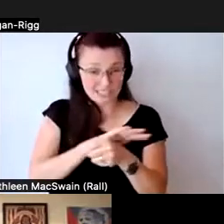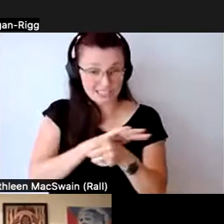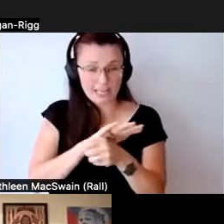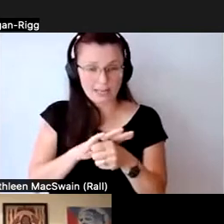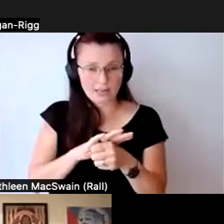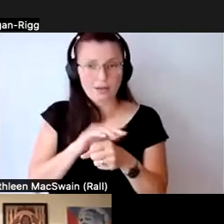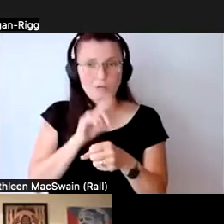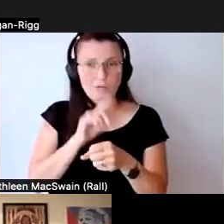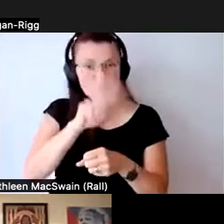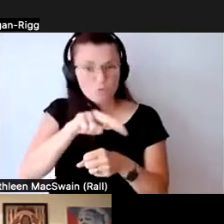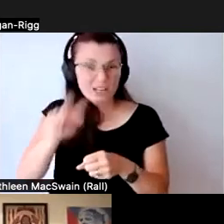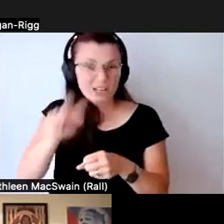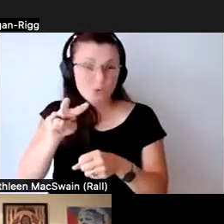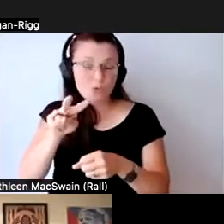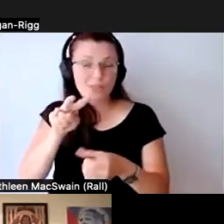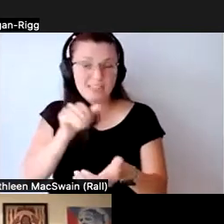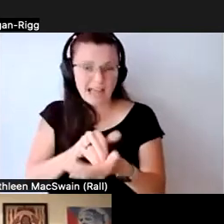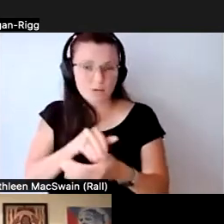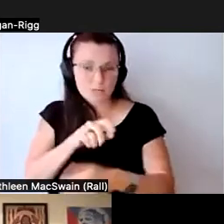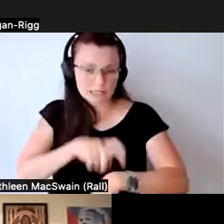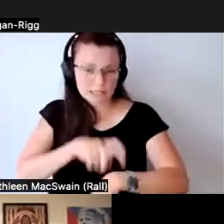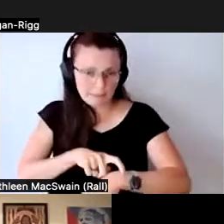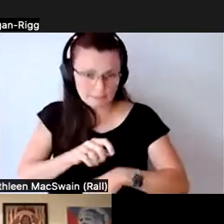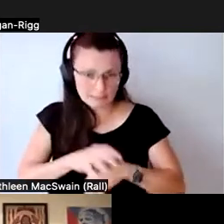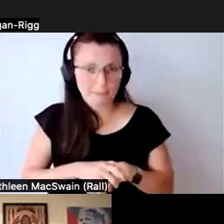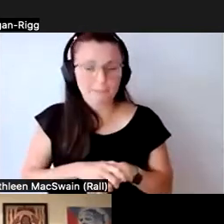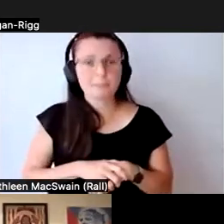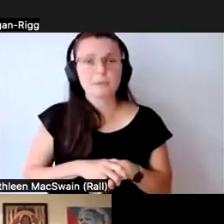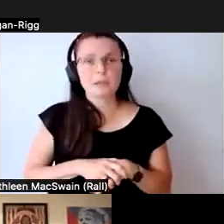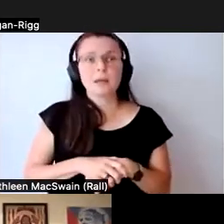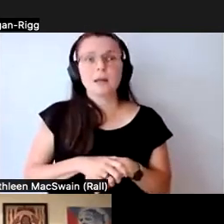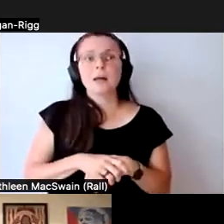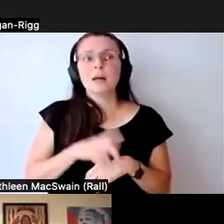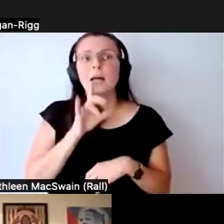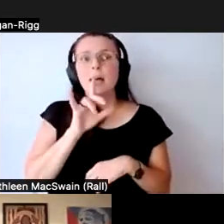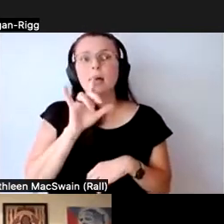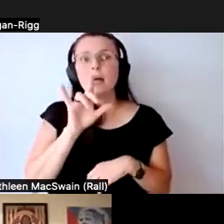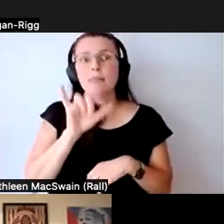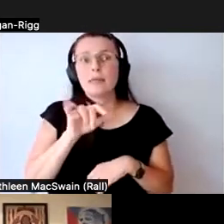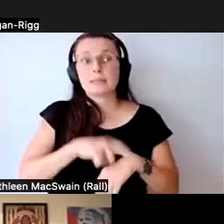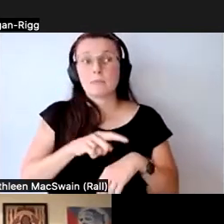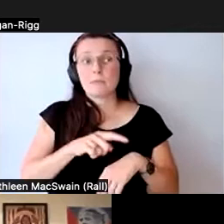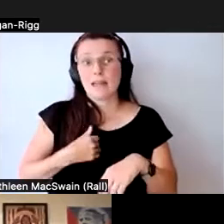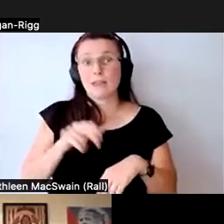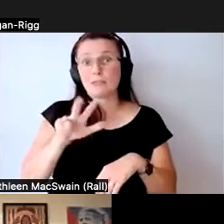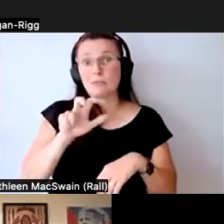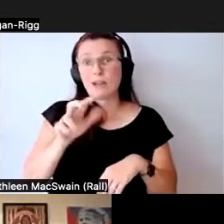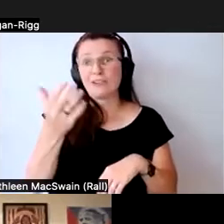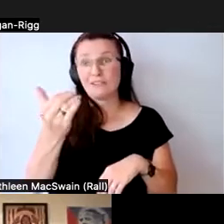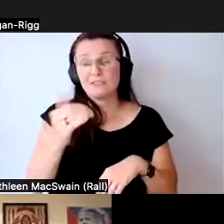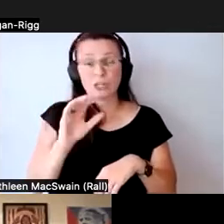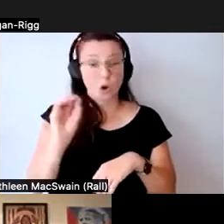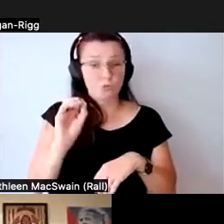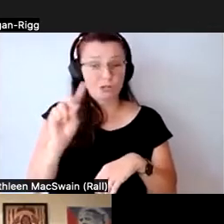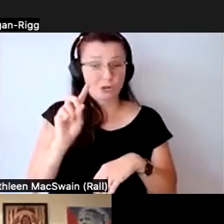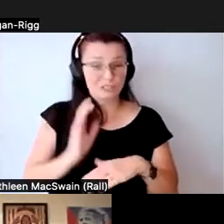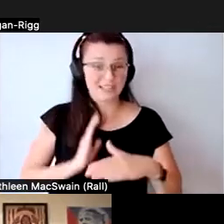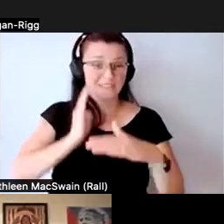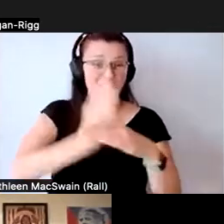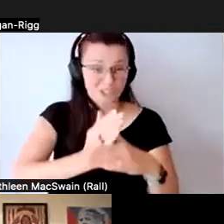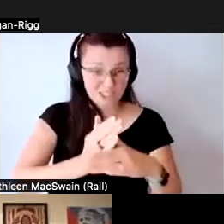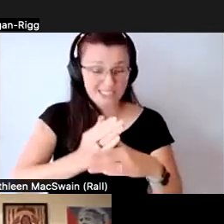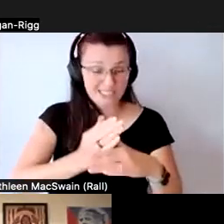over 315 overdose interventions in only 6 months. No one has died. That